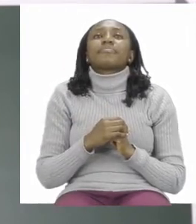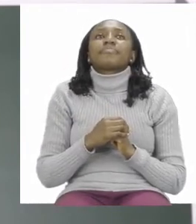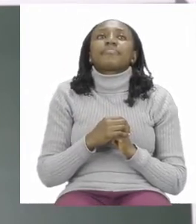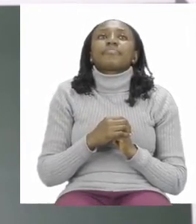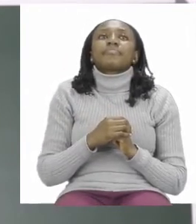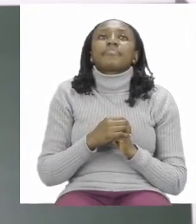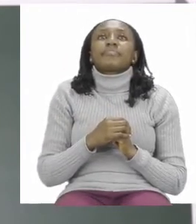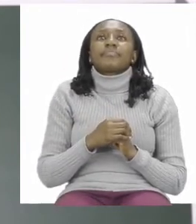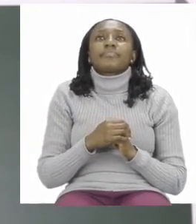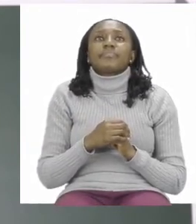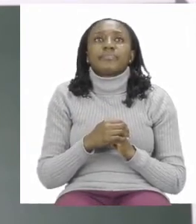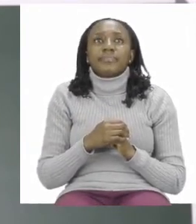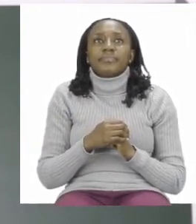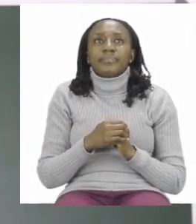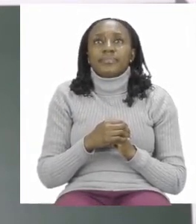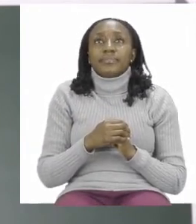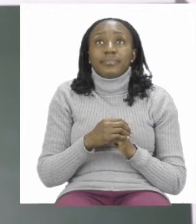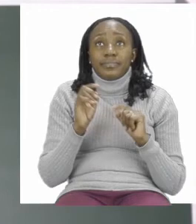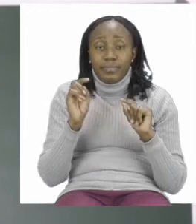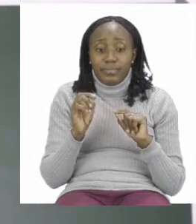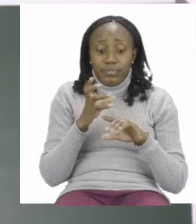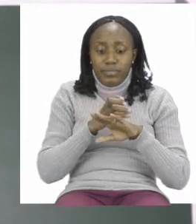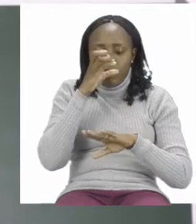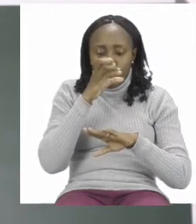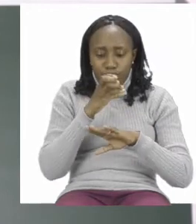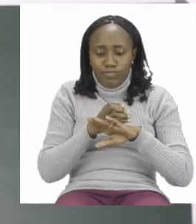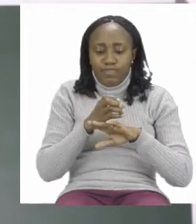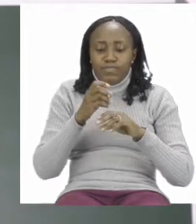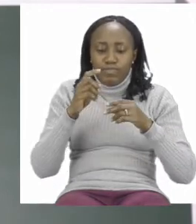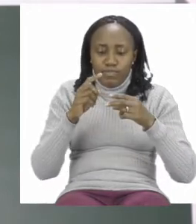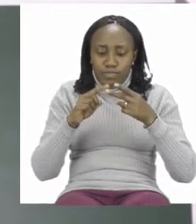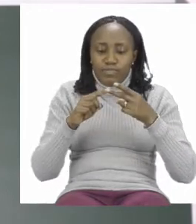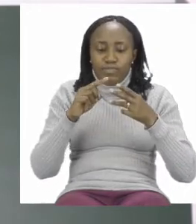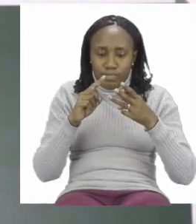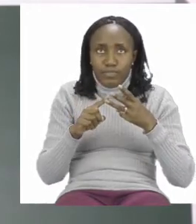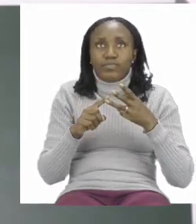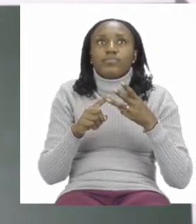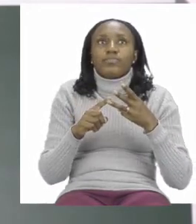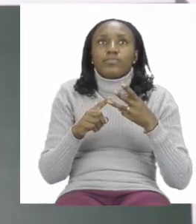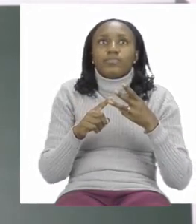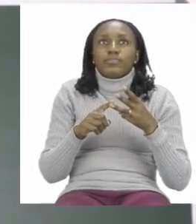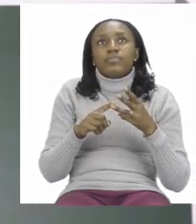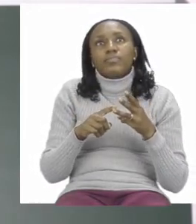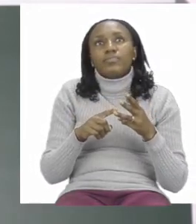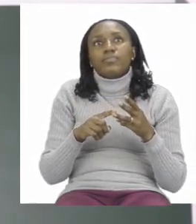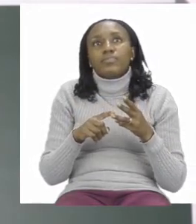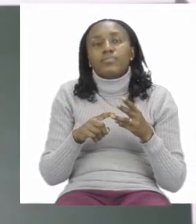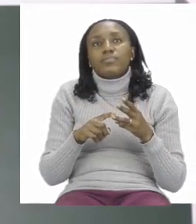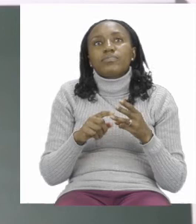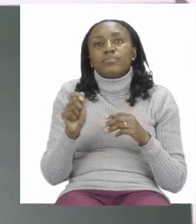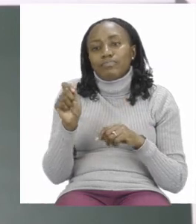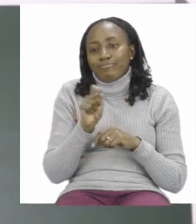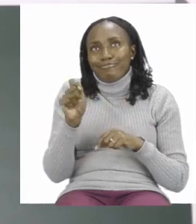you have identified your second and last container, you can take your blue pencils